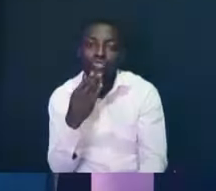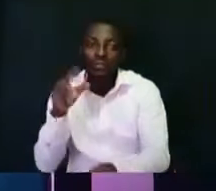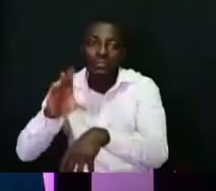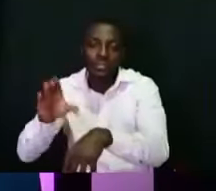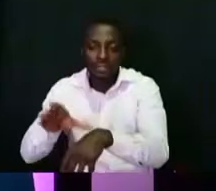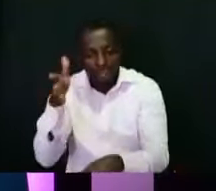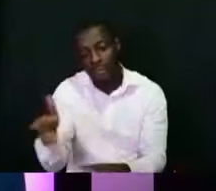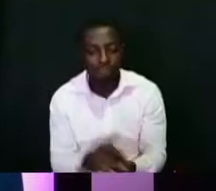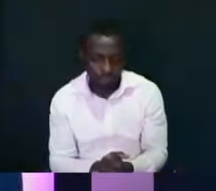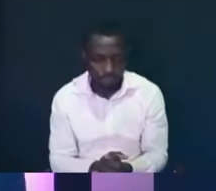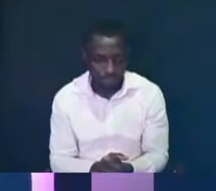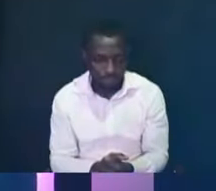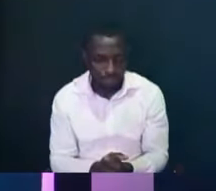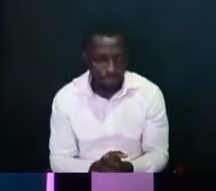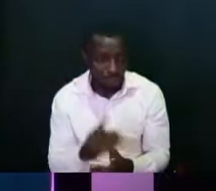As was his custom,